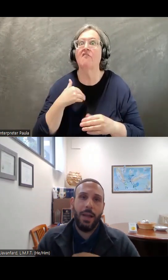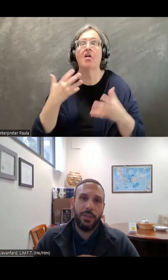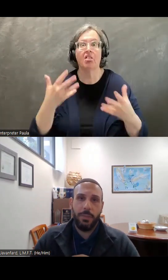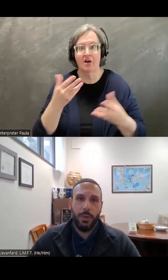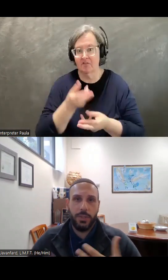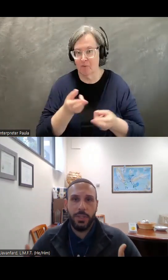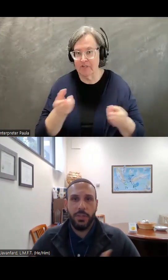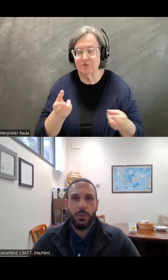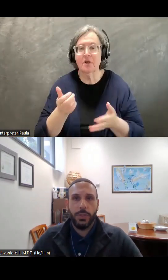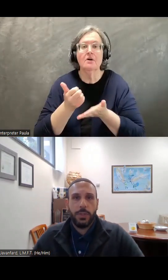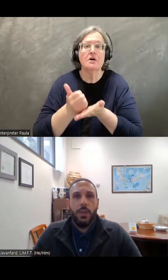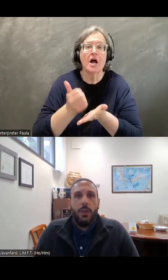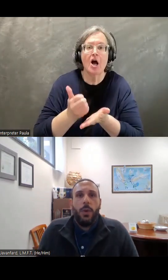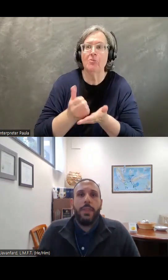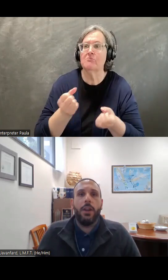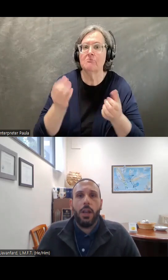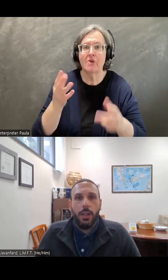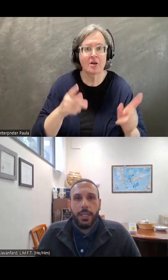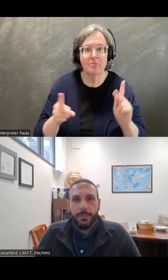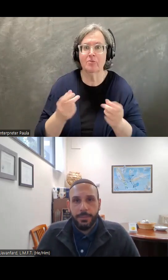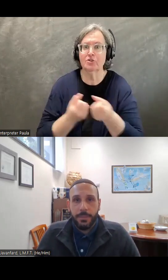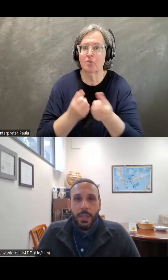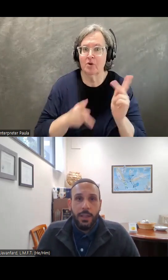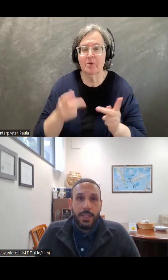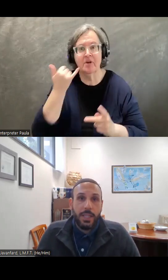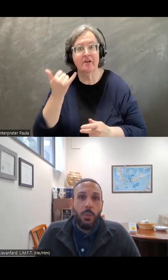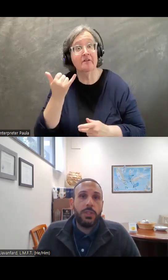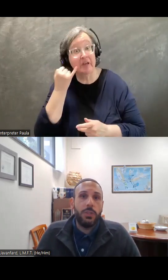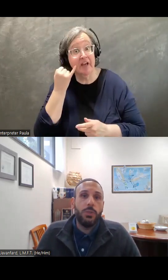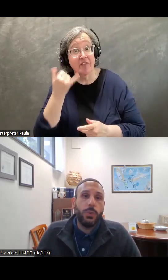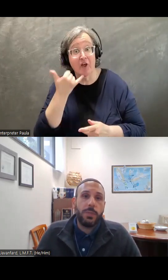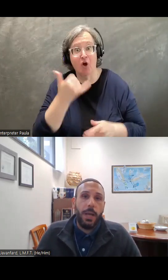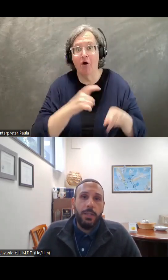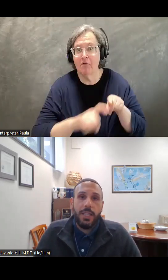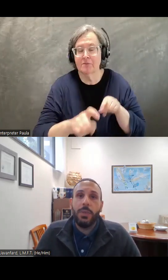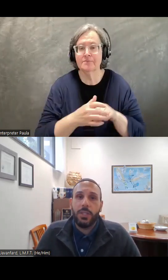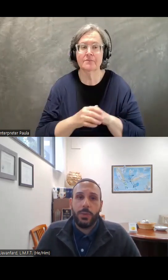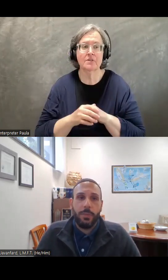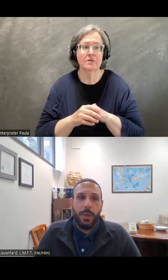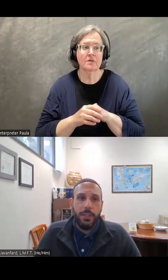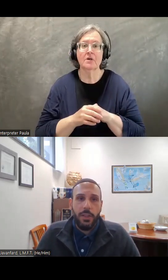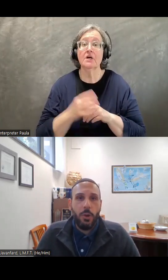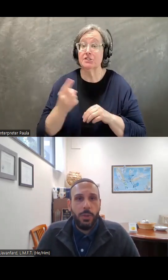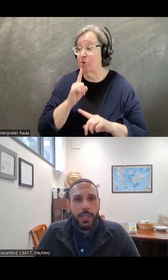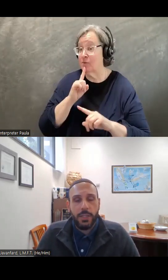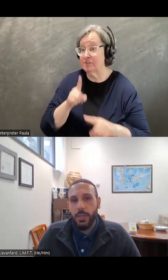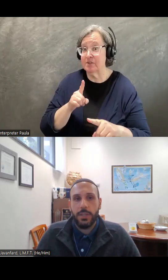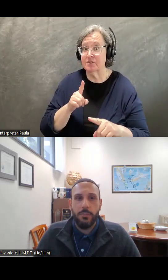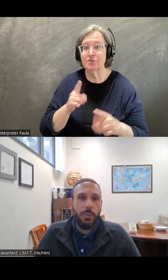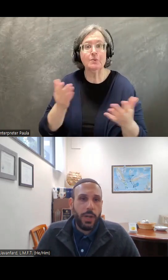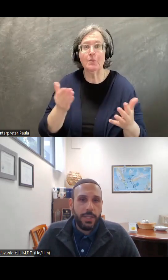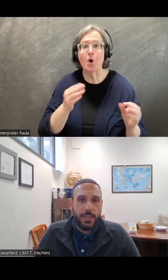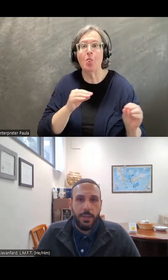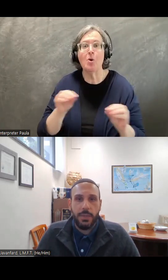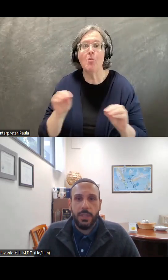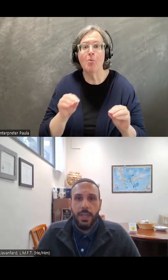immense amount of support to individuals when they are calling. Someone to respond are the mobile crisis units and the